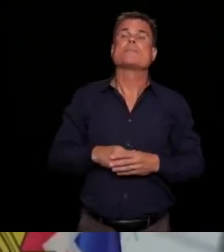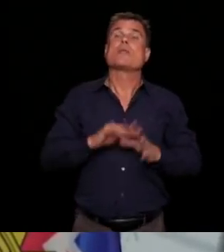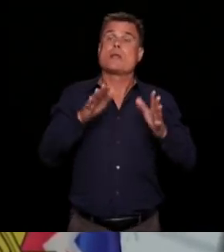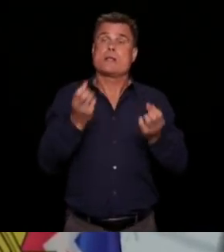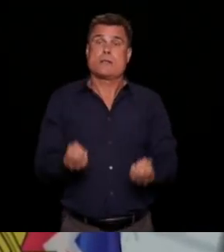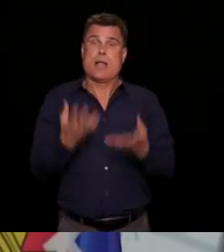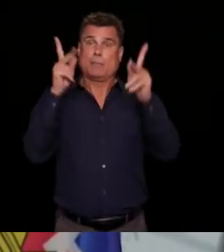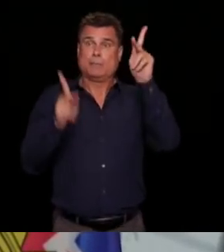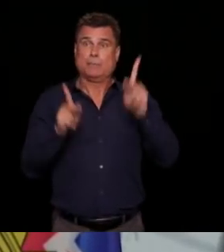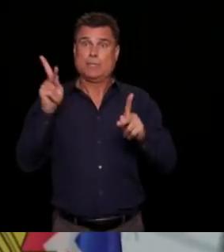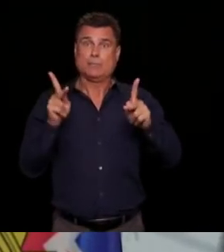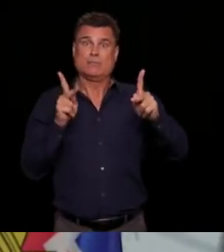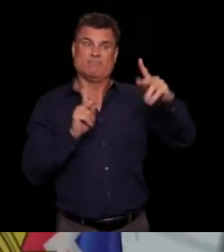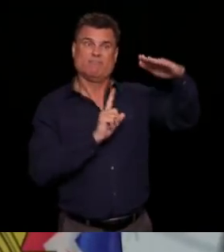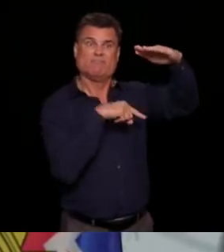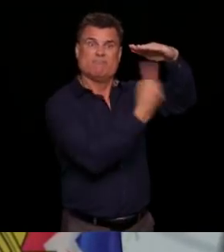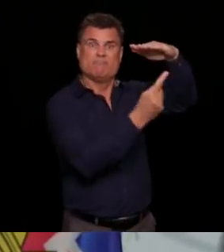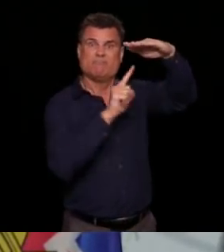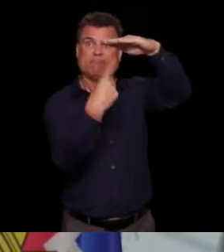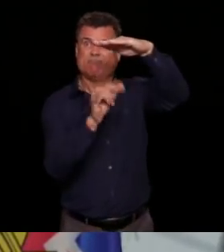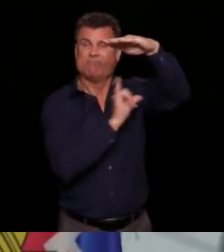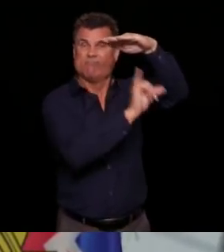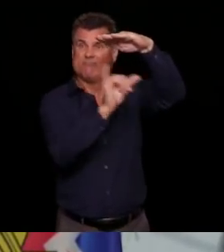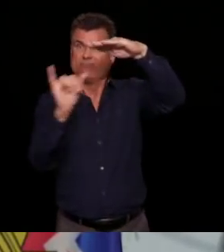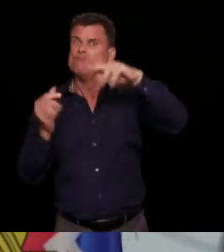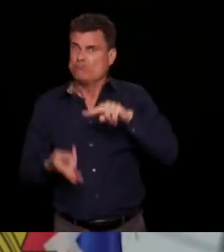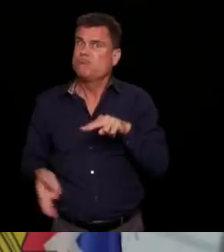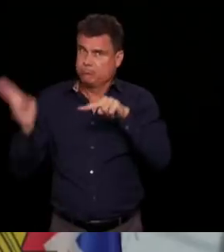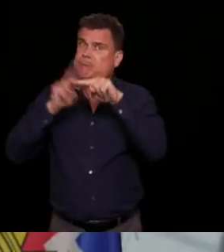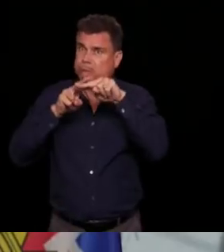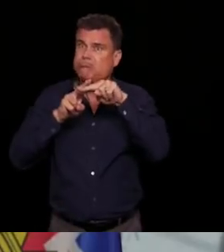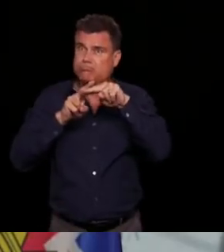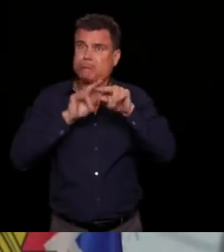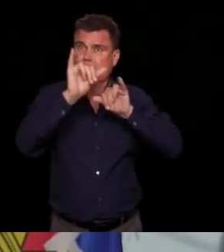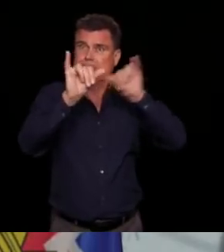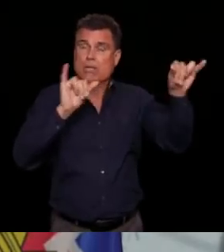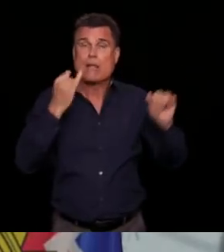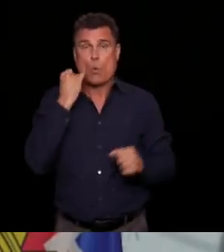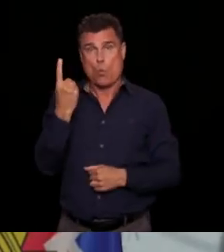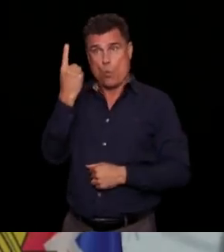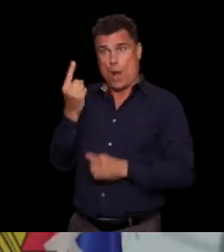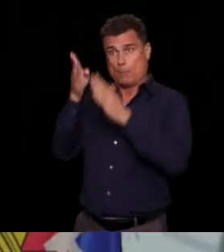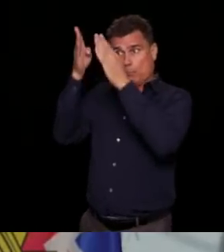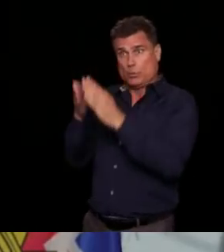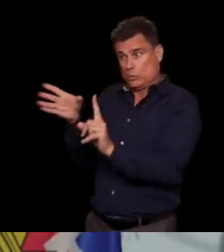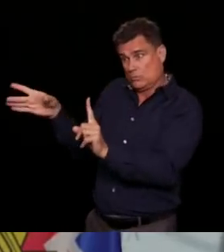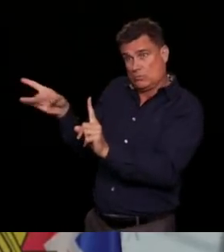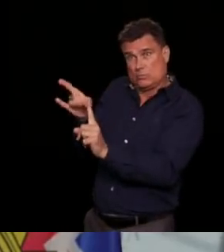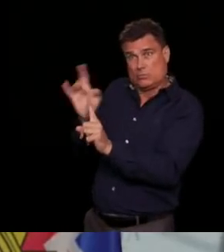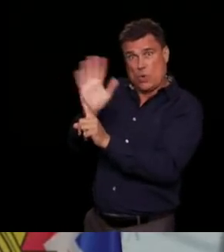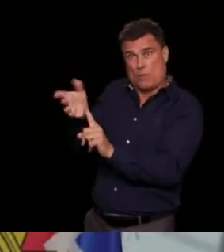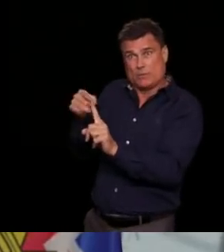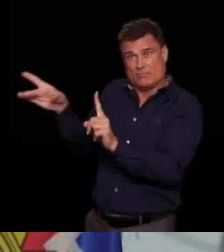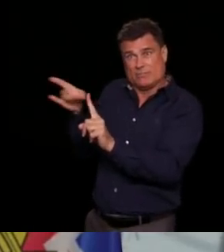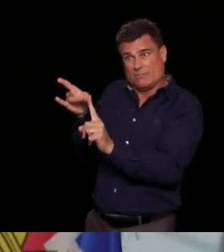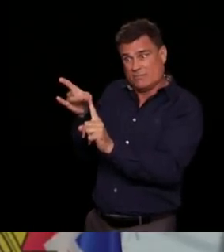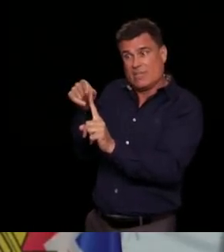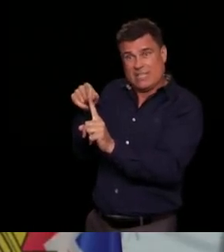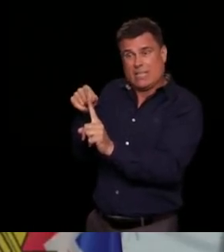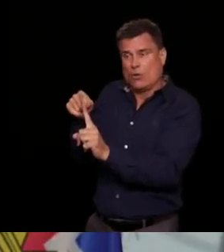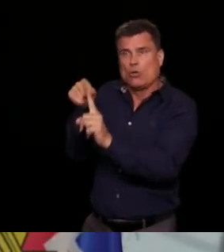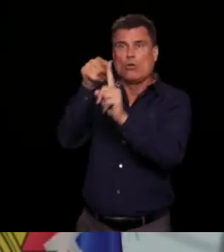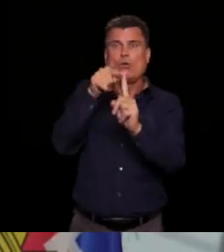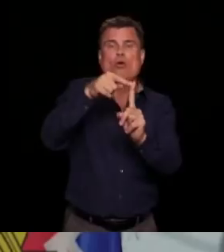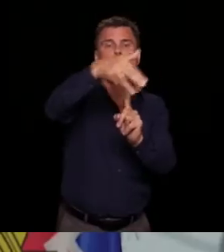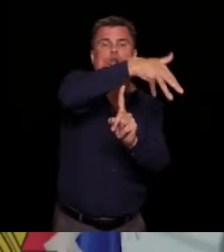in isolation would increase is if a single individual who was infected spent some time in gatherings. And we have been talking about